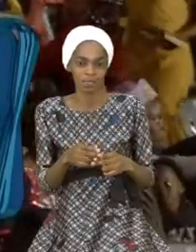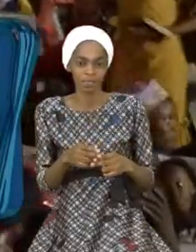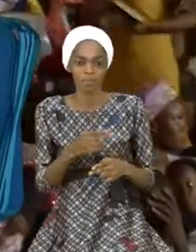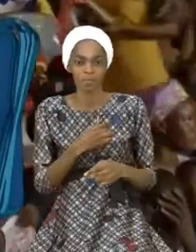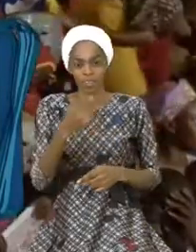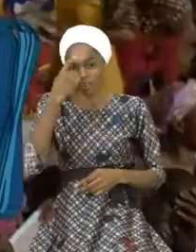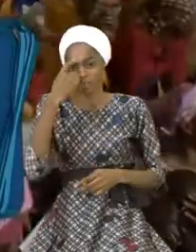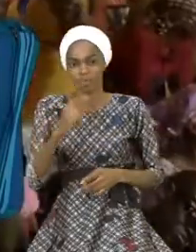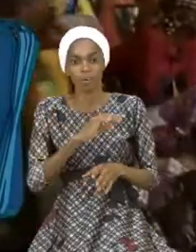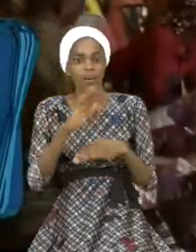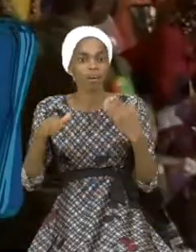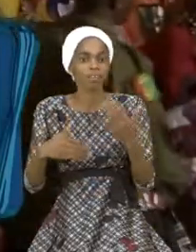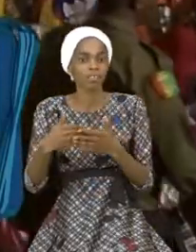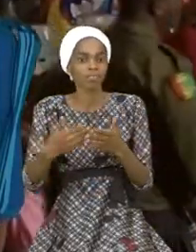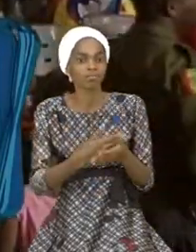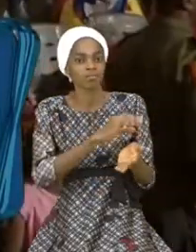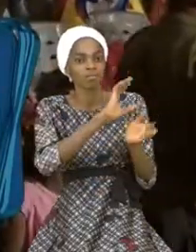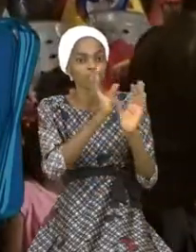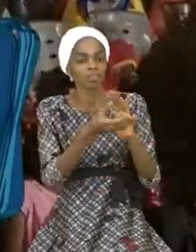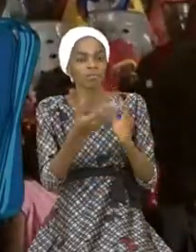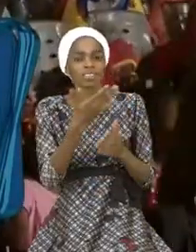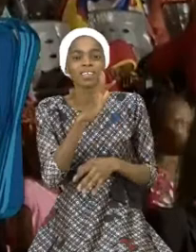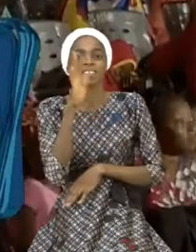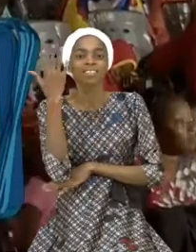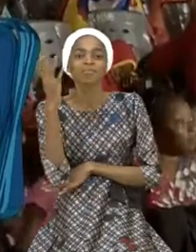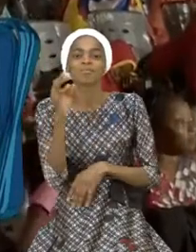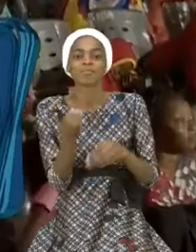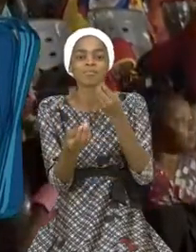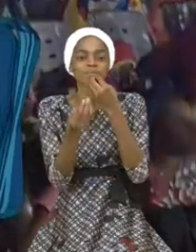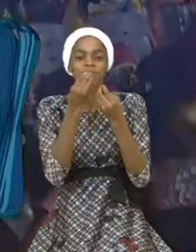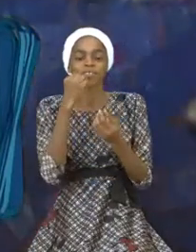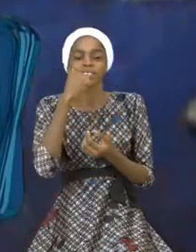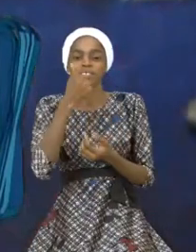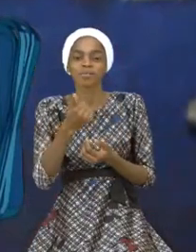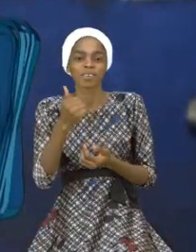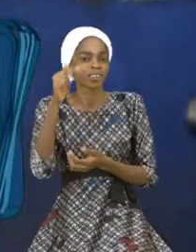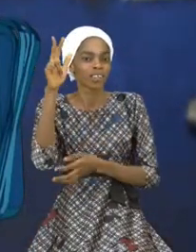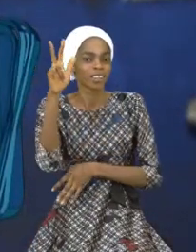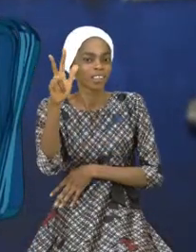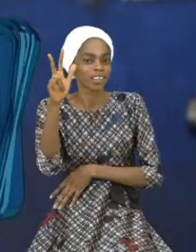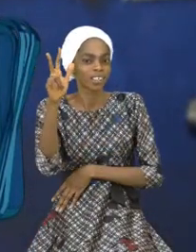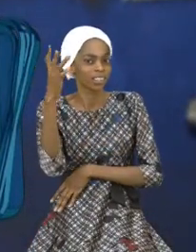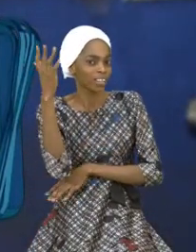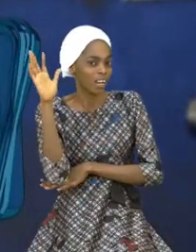all those new converts, there's lunch hour tomorrow, 3 p.m.